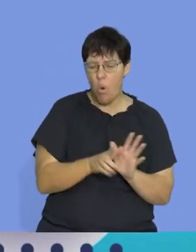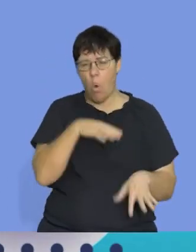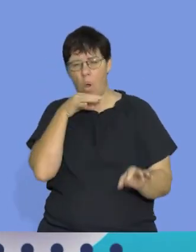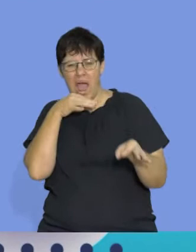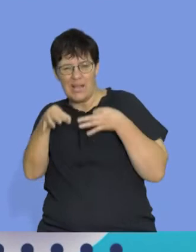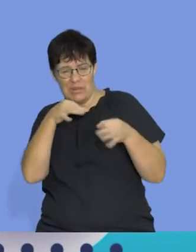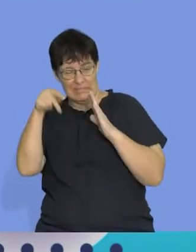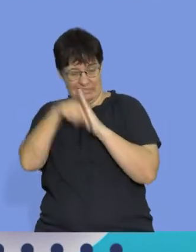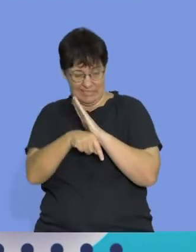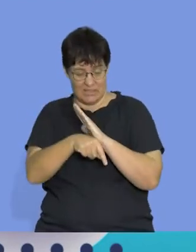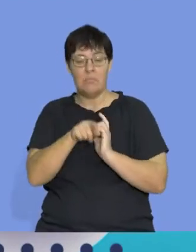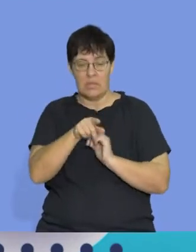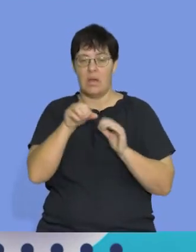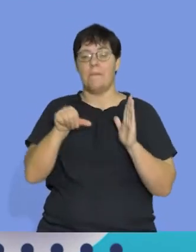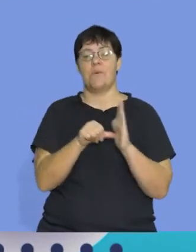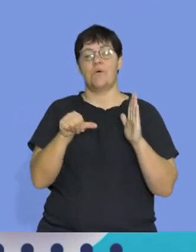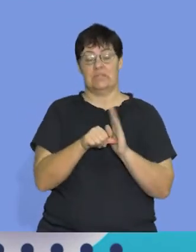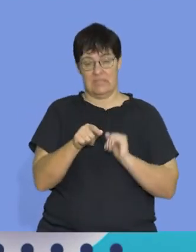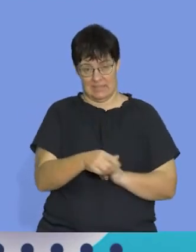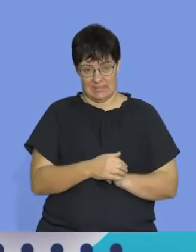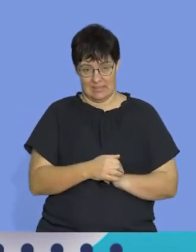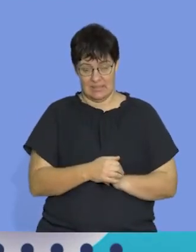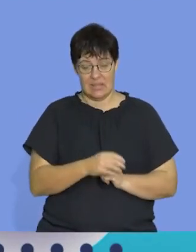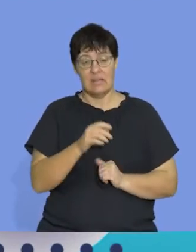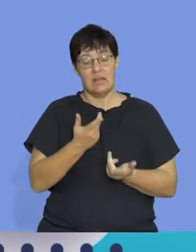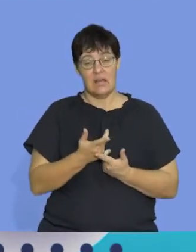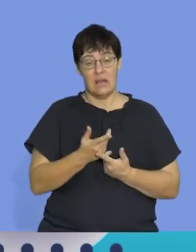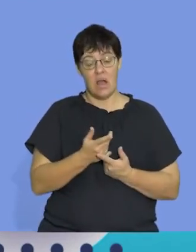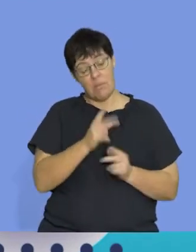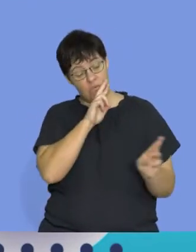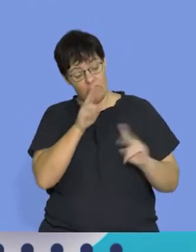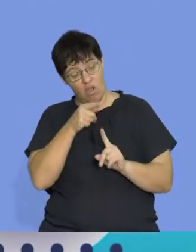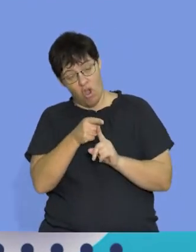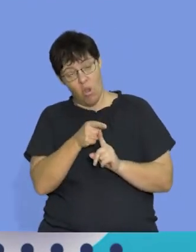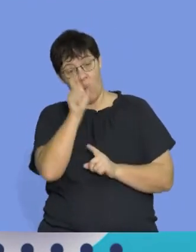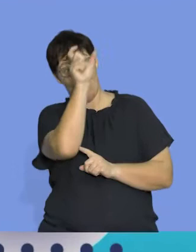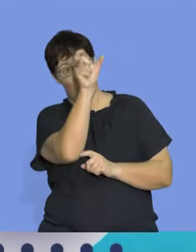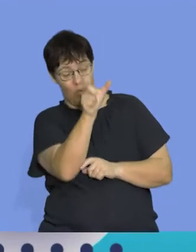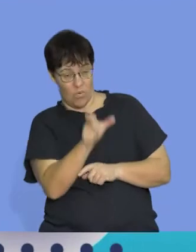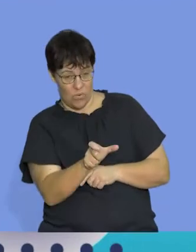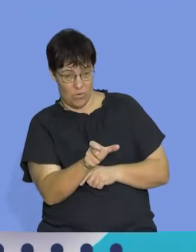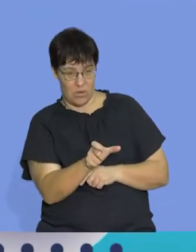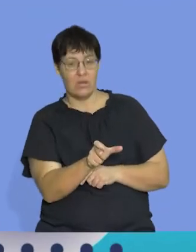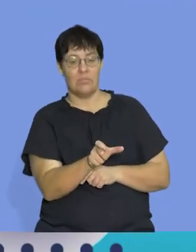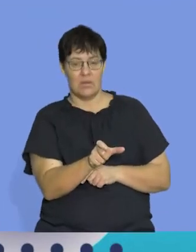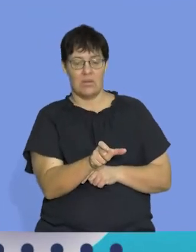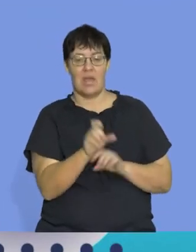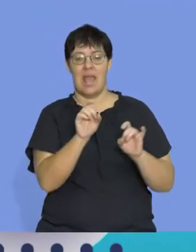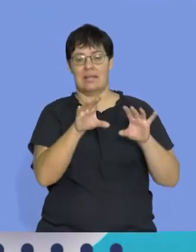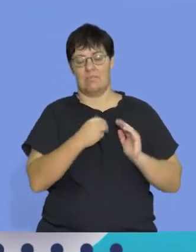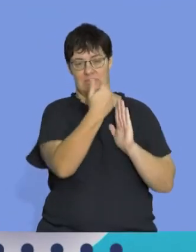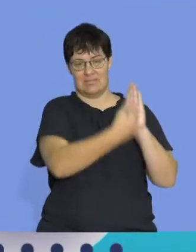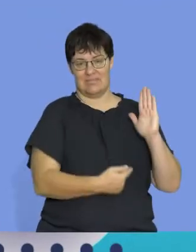those are very, very important action verbs. And our point of reference in as far as definitions are concerned is obviously our examination